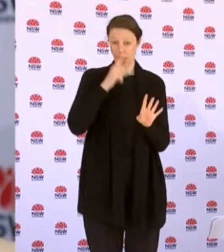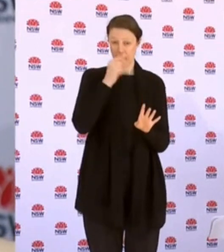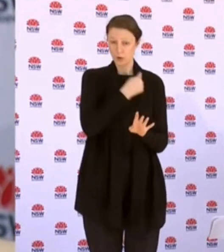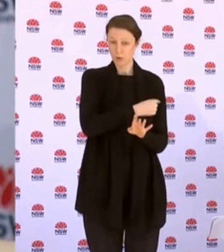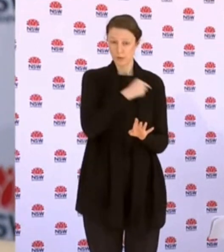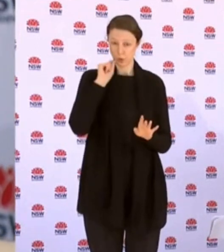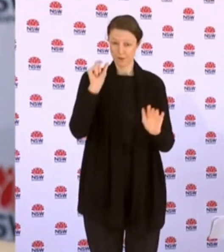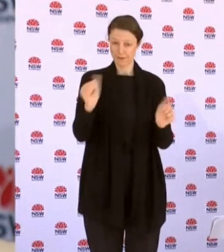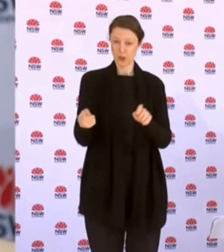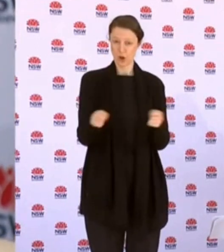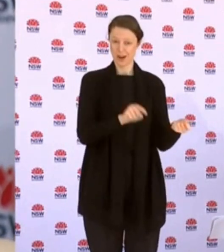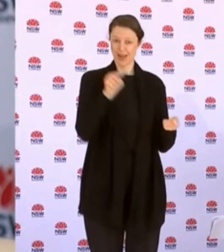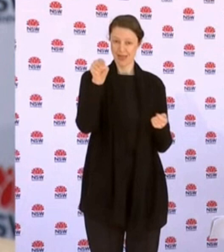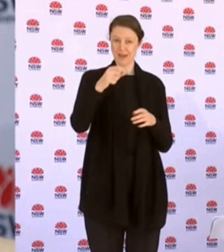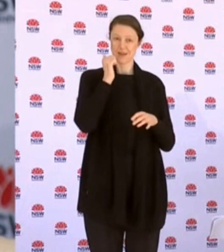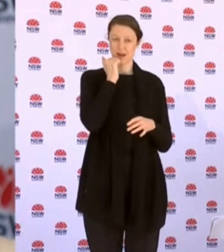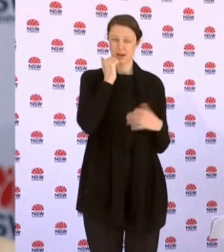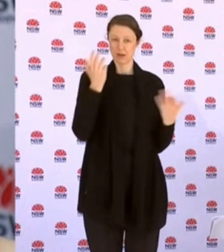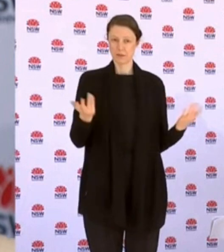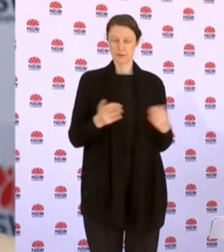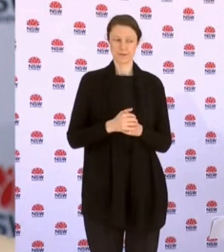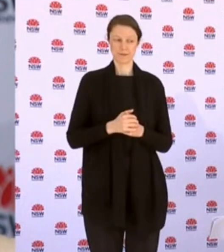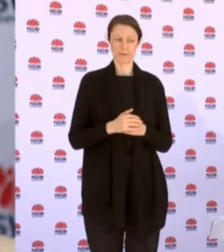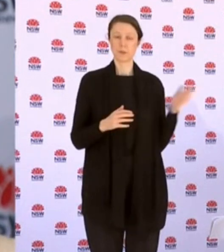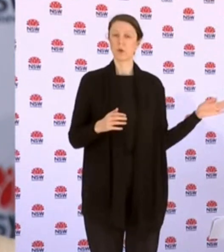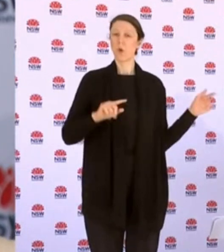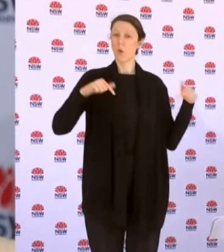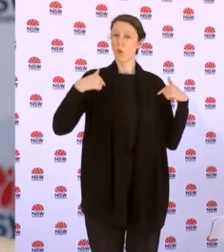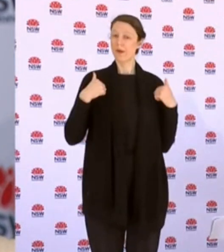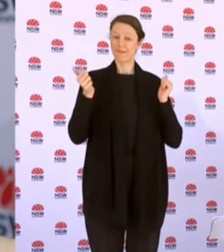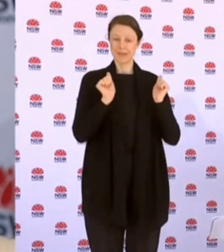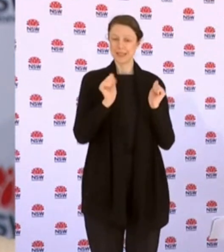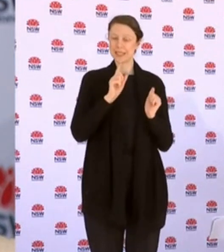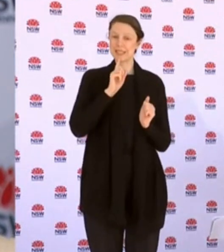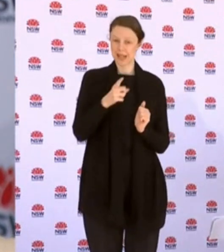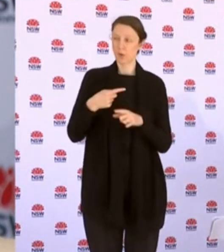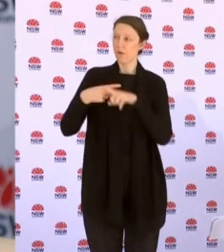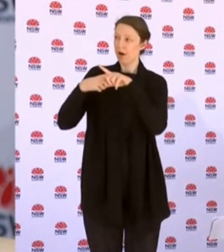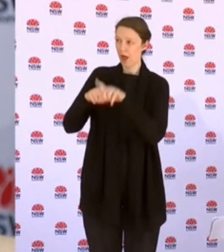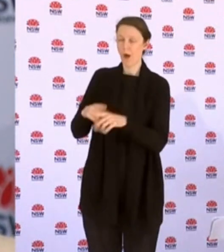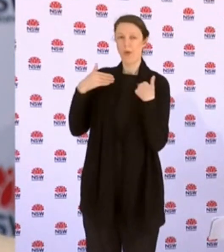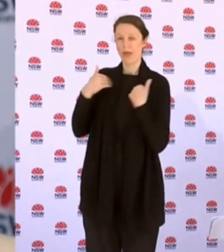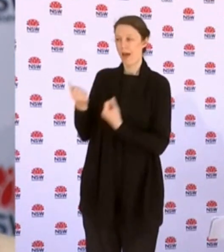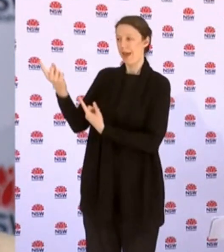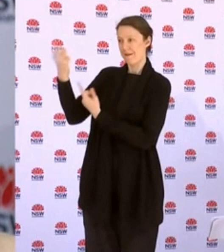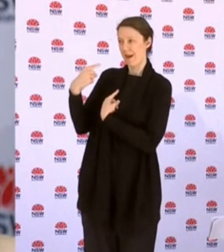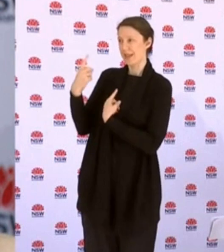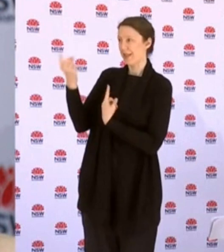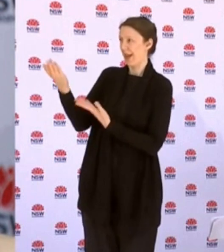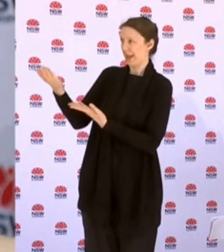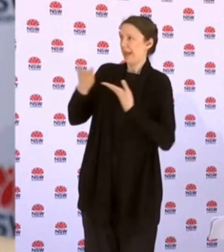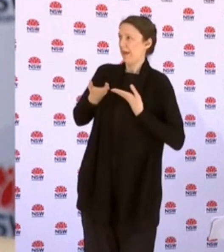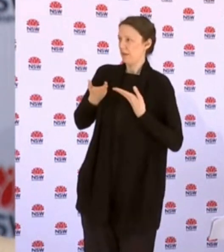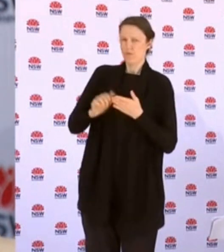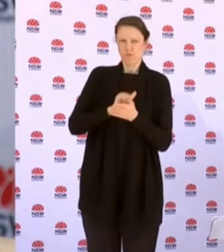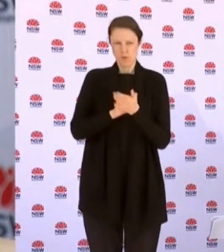relied on the best health advice, and we've also said that advice gives us the settings, but part of the result,